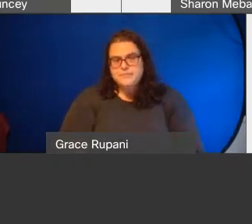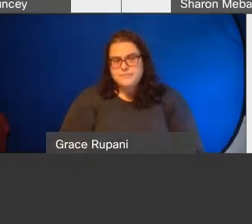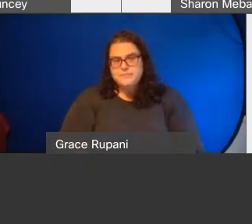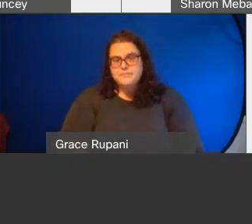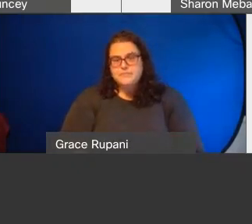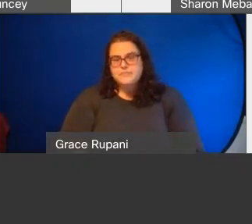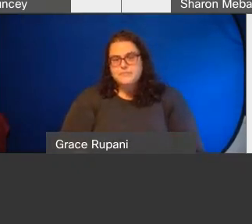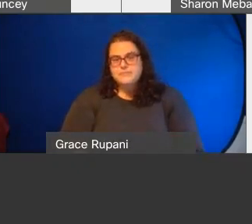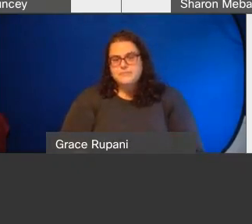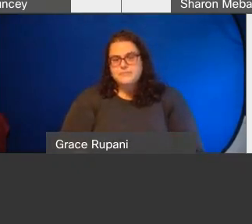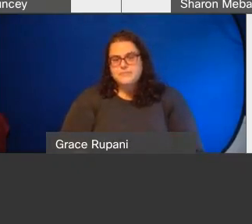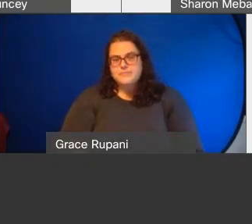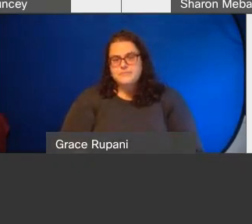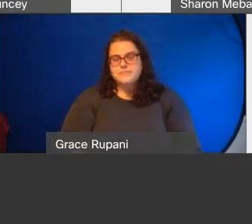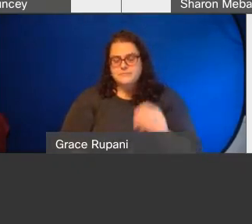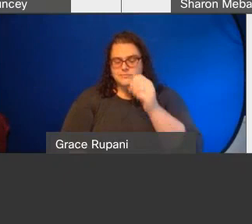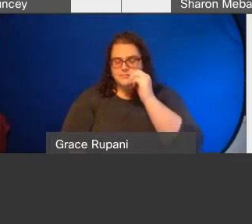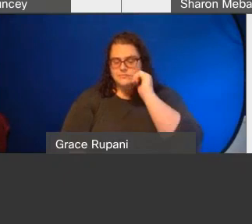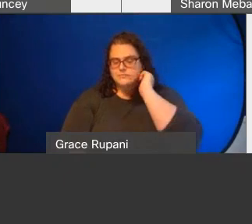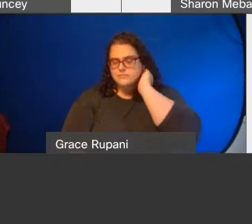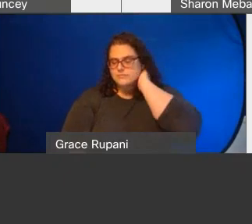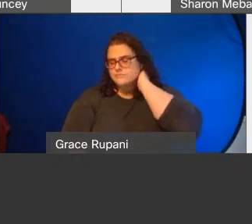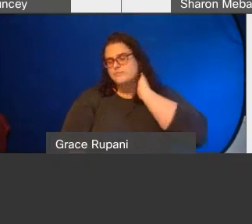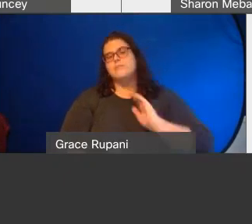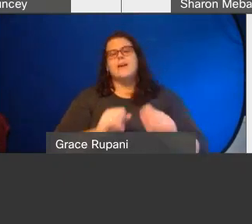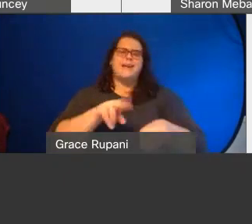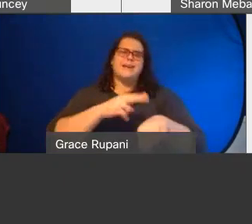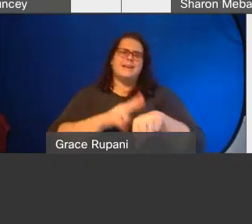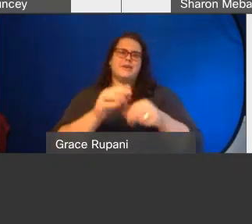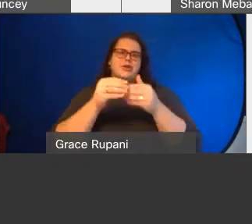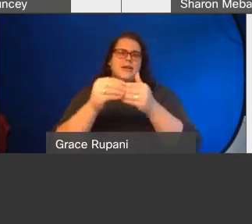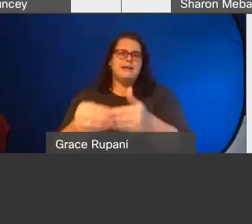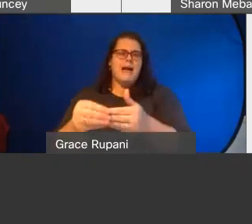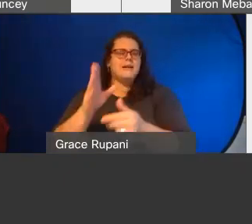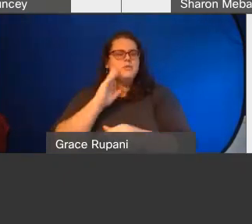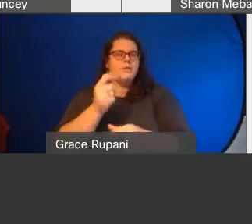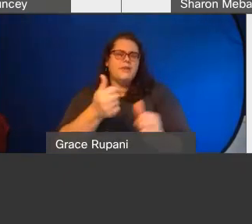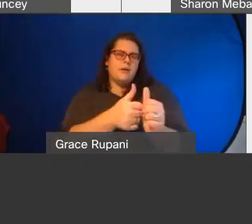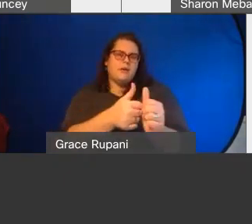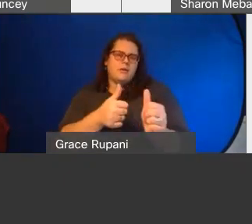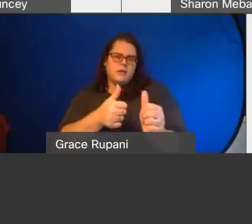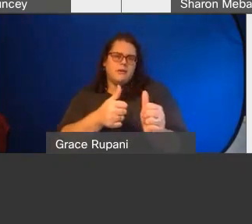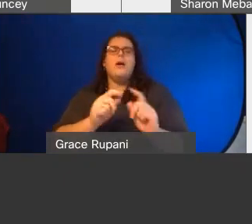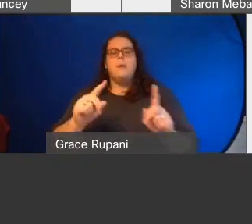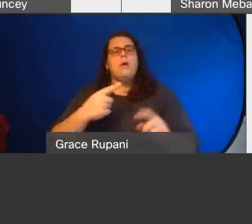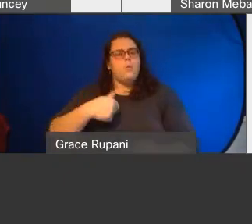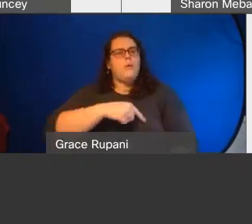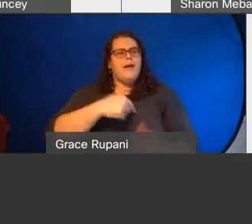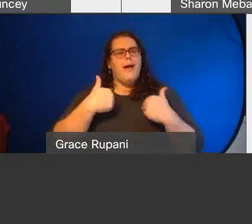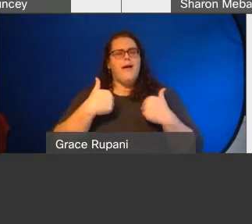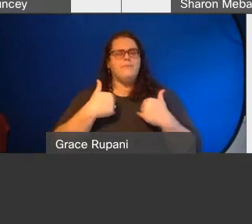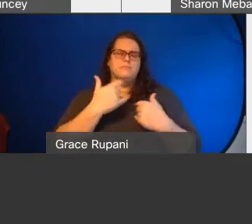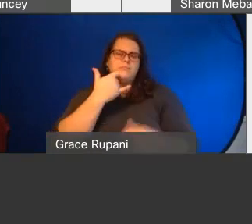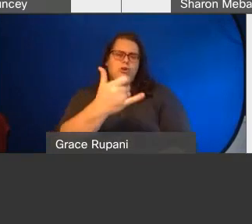regard to new guidance, but we'll definitely ensure that our Monday call, we have a Monday call with them every Monday, that